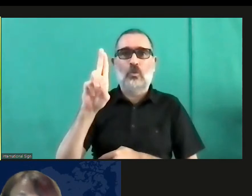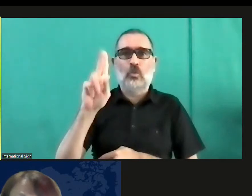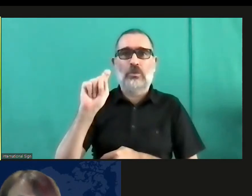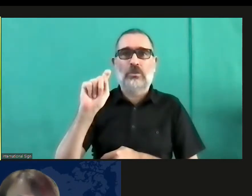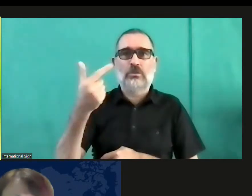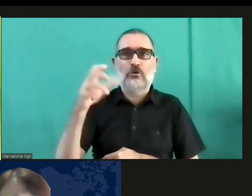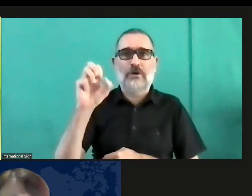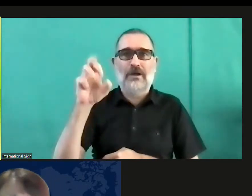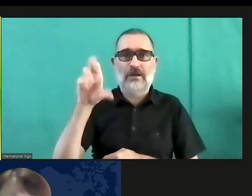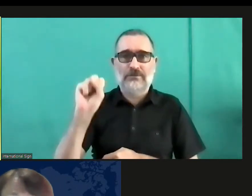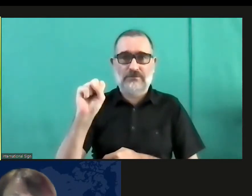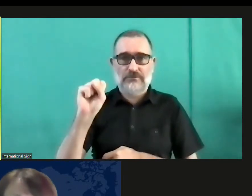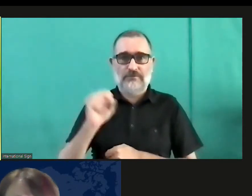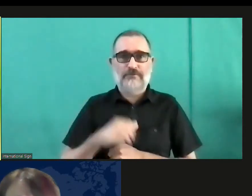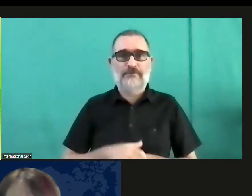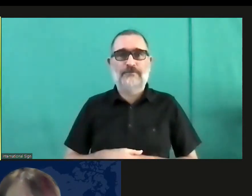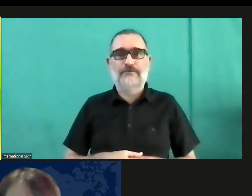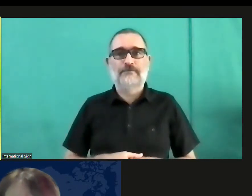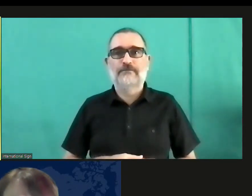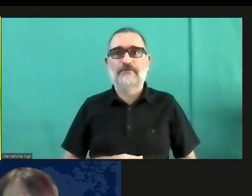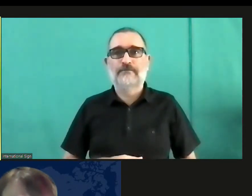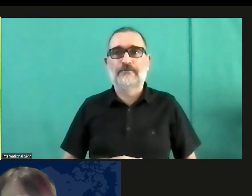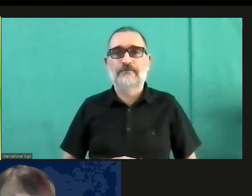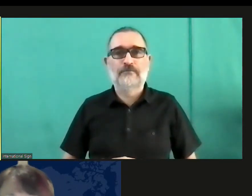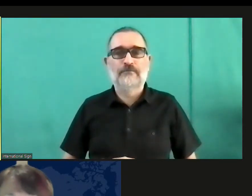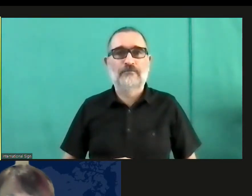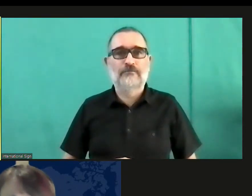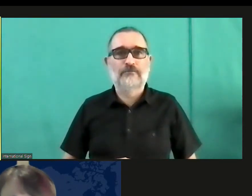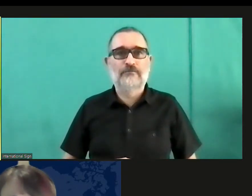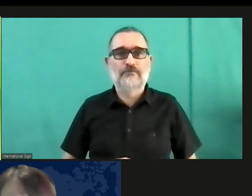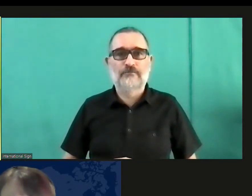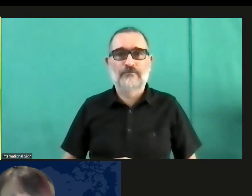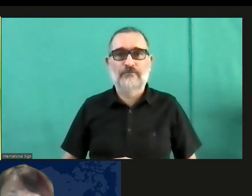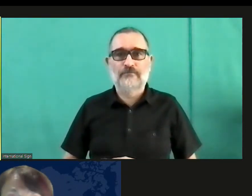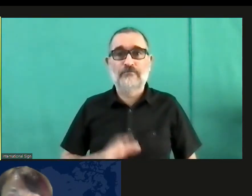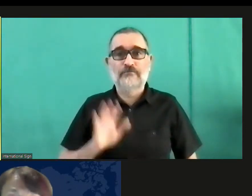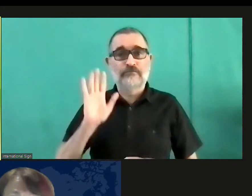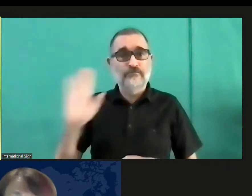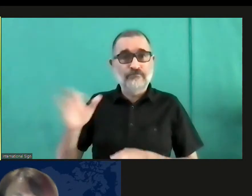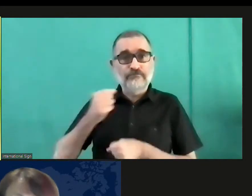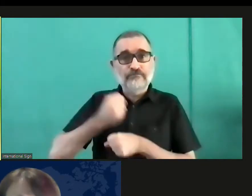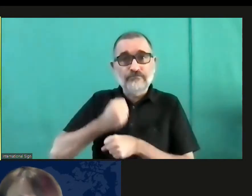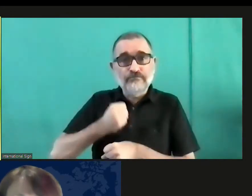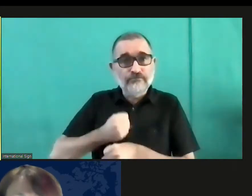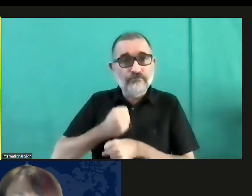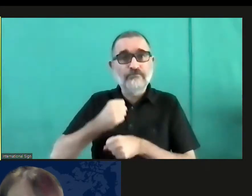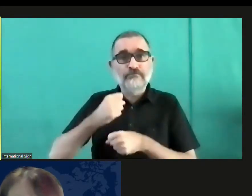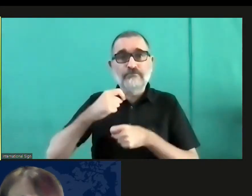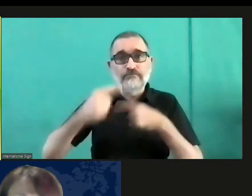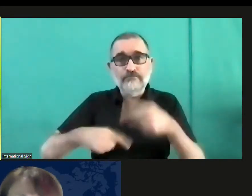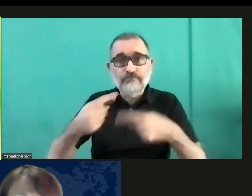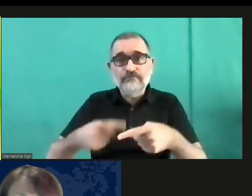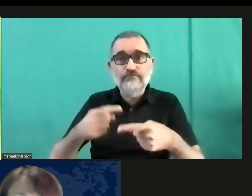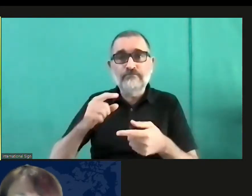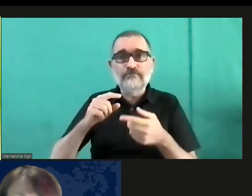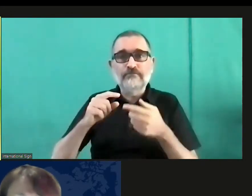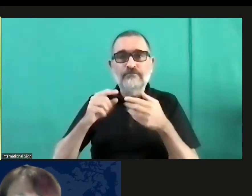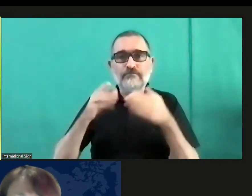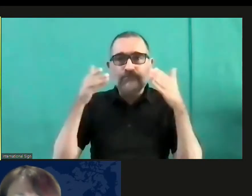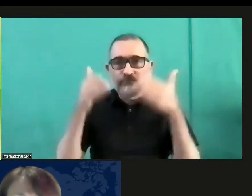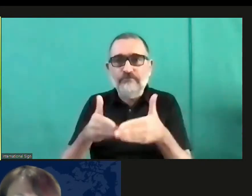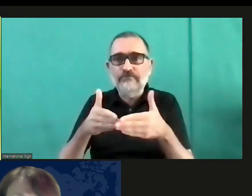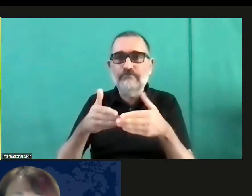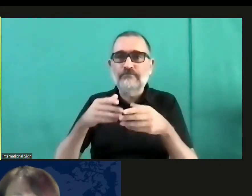Has focused much of her career on the healthy and alcohol control. Now, in your experience, Beatriz, in the region and